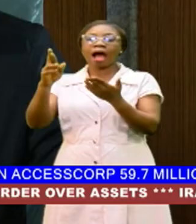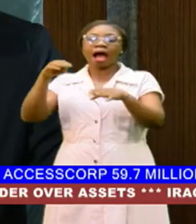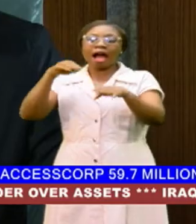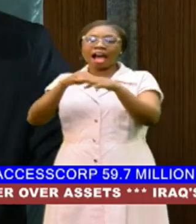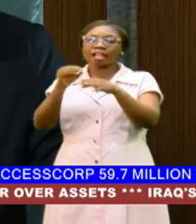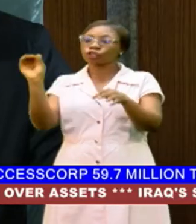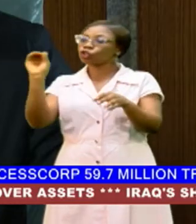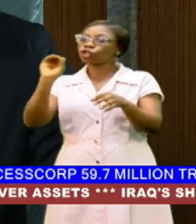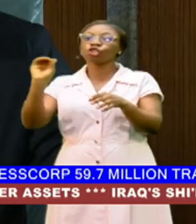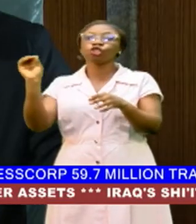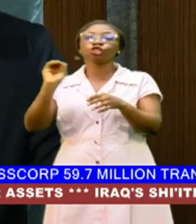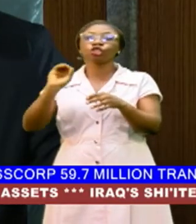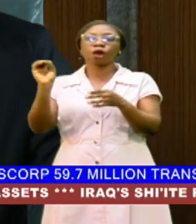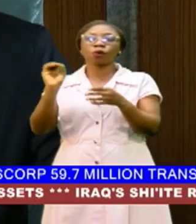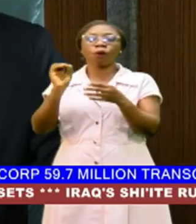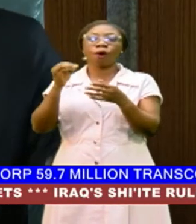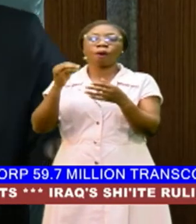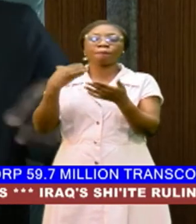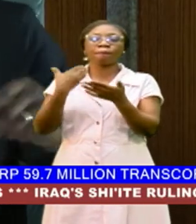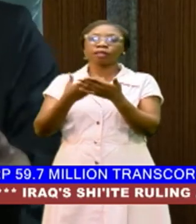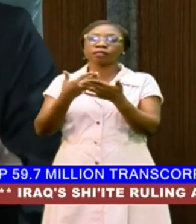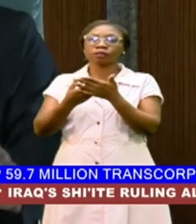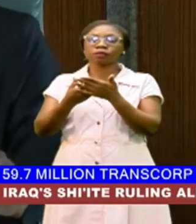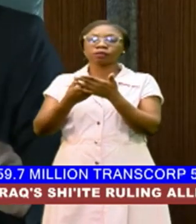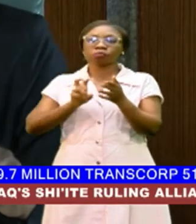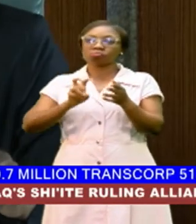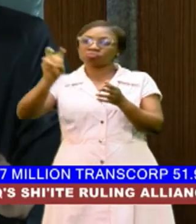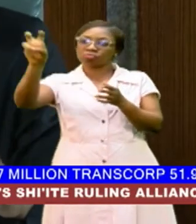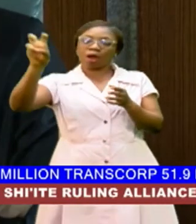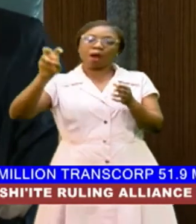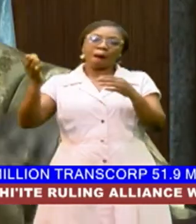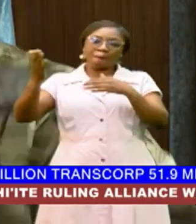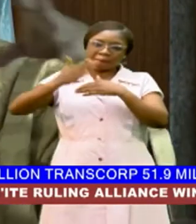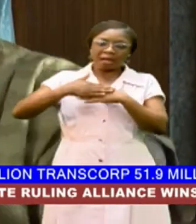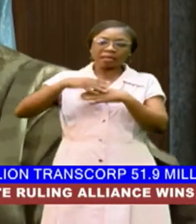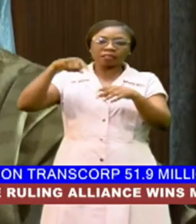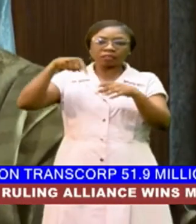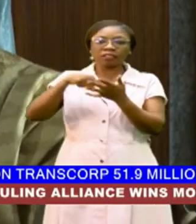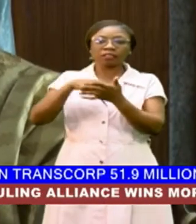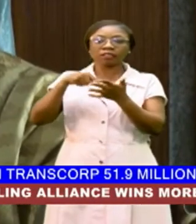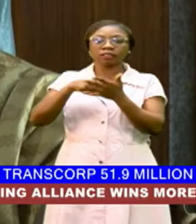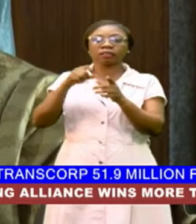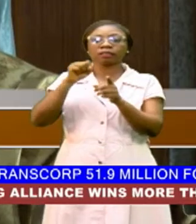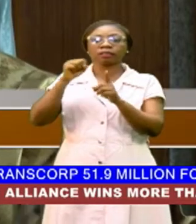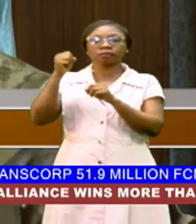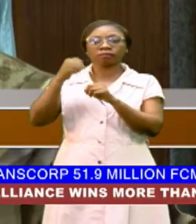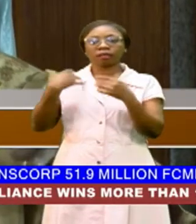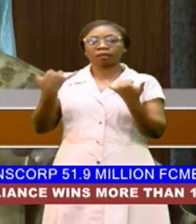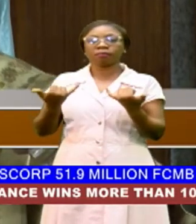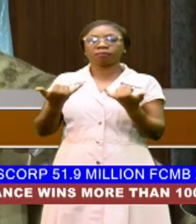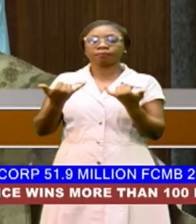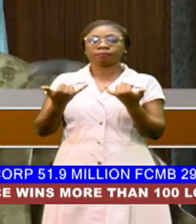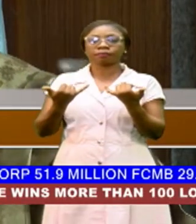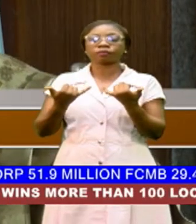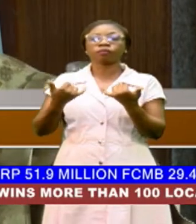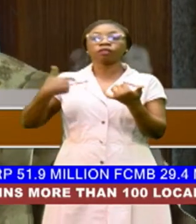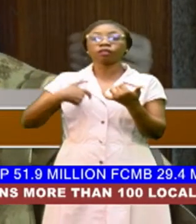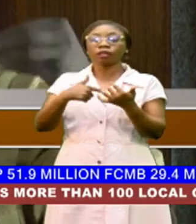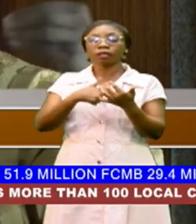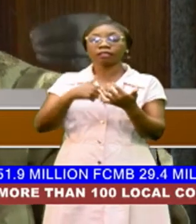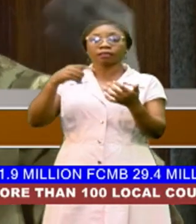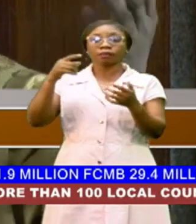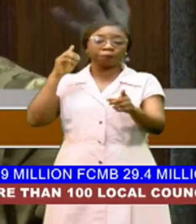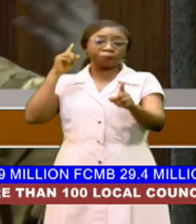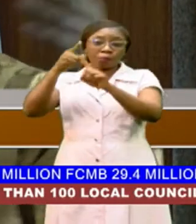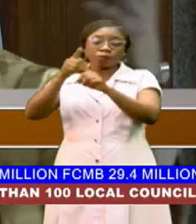cost to and fro on their travels this holiday season. The intent of this program is to bring succor to